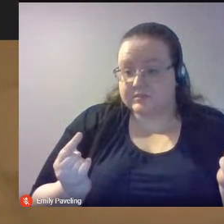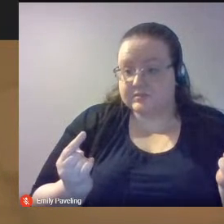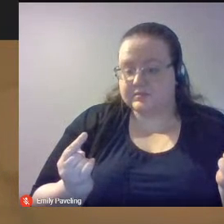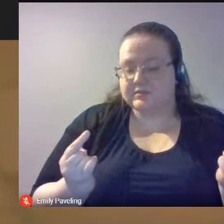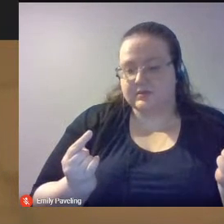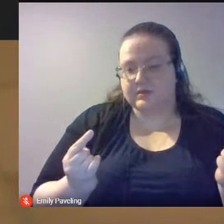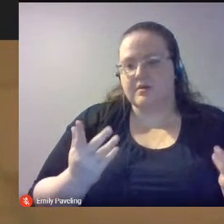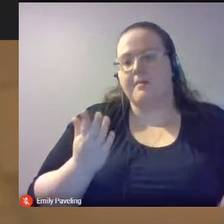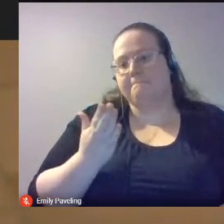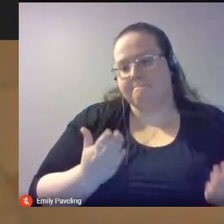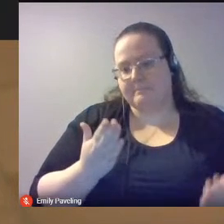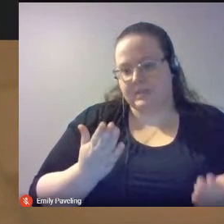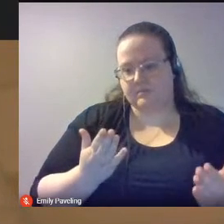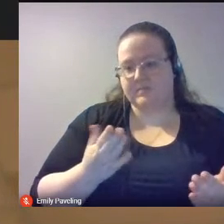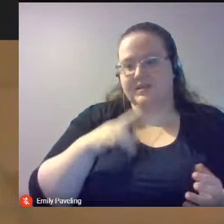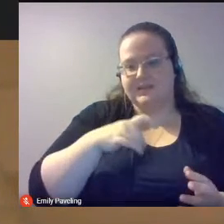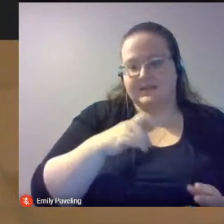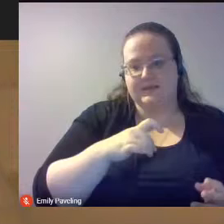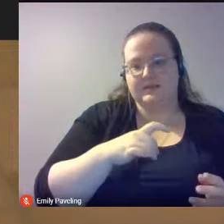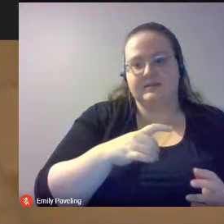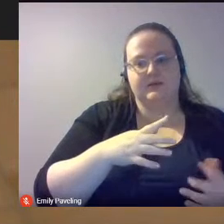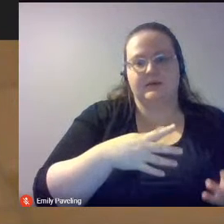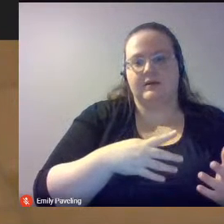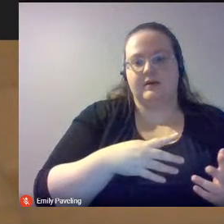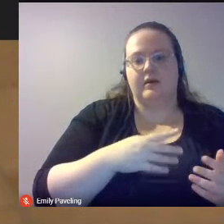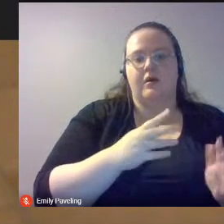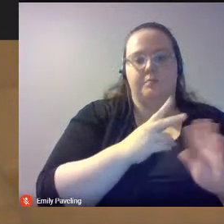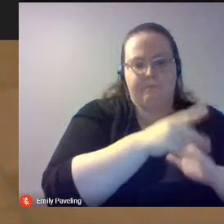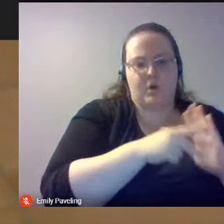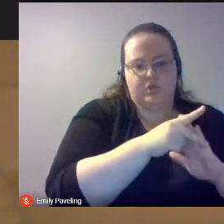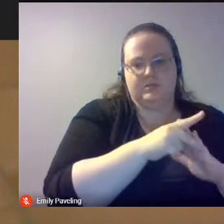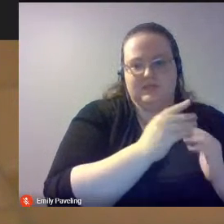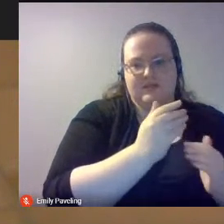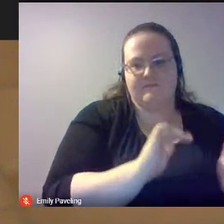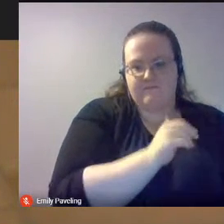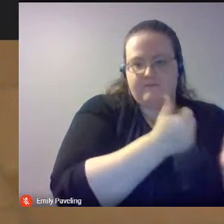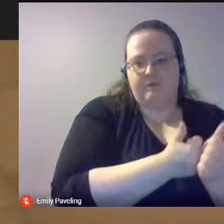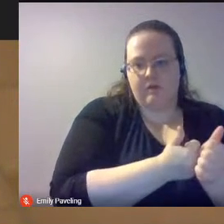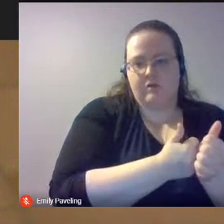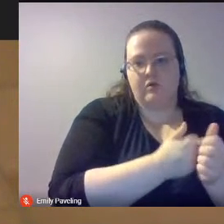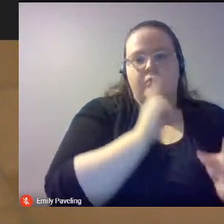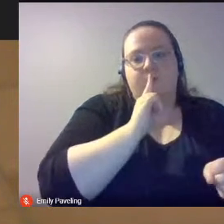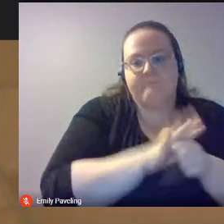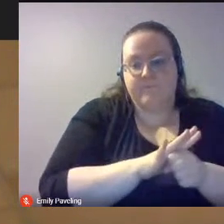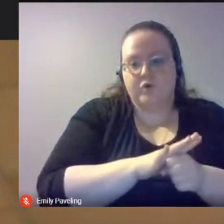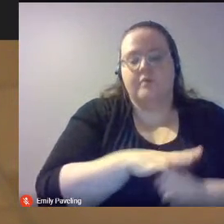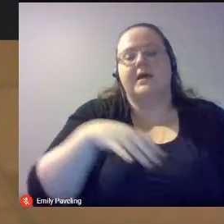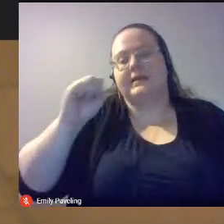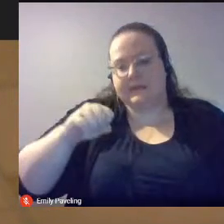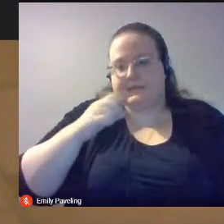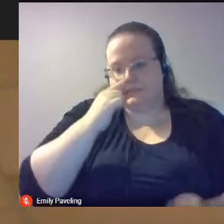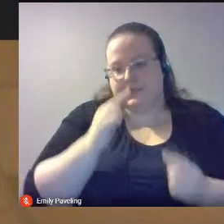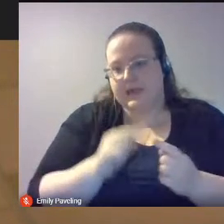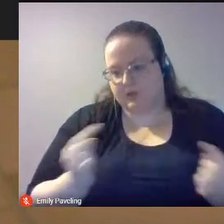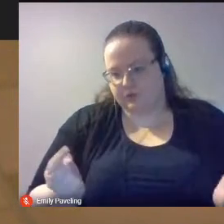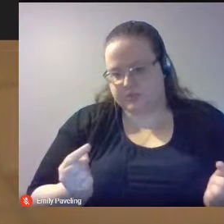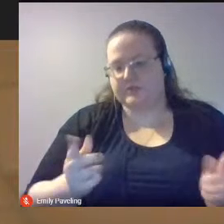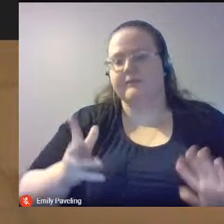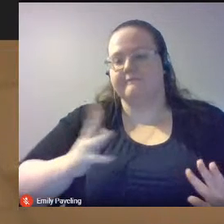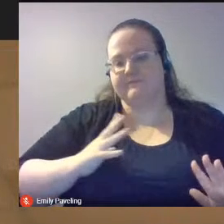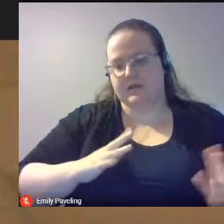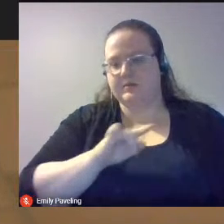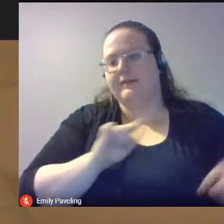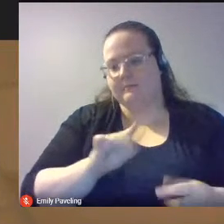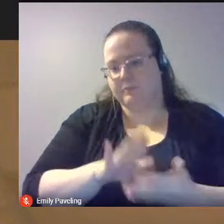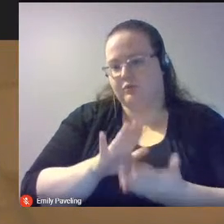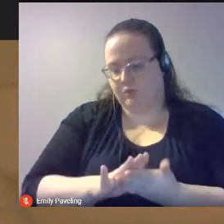processes to confirm that this is the case. It's important for these individuals to continue to monitor their recurring symptoms and to seek